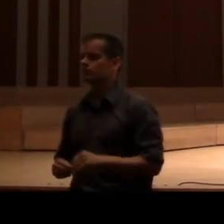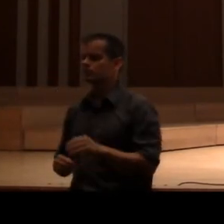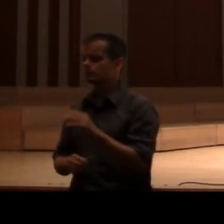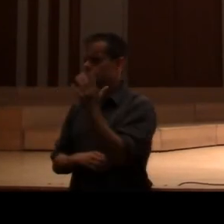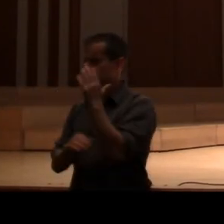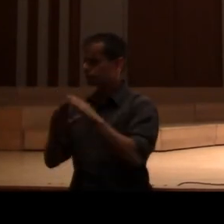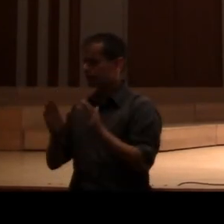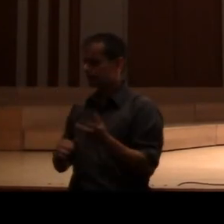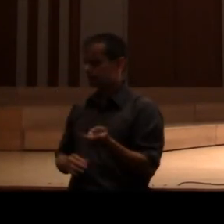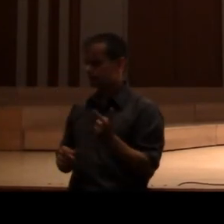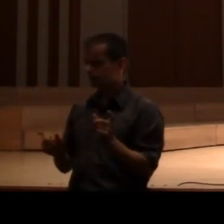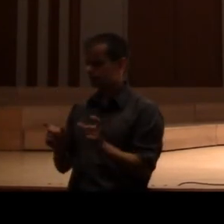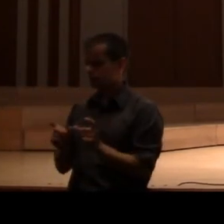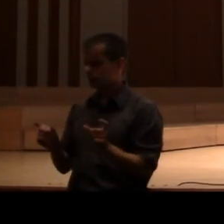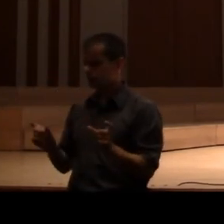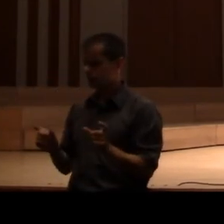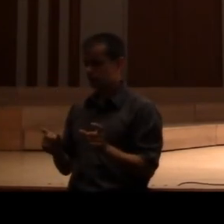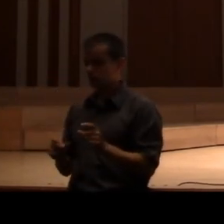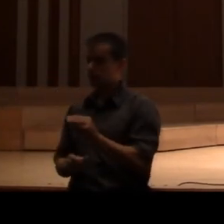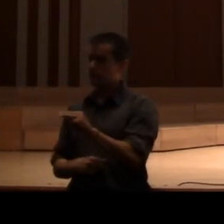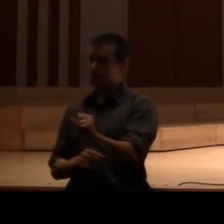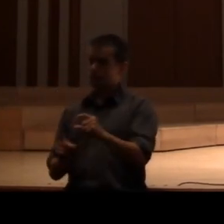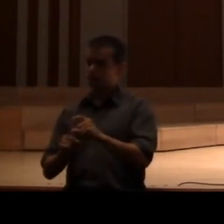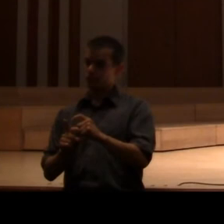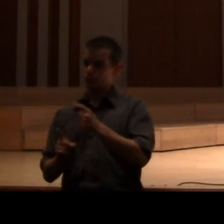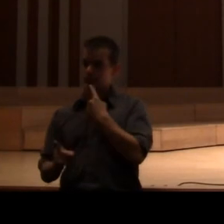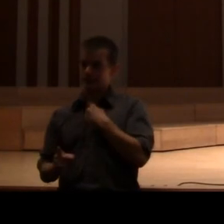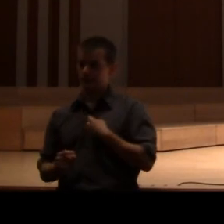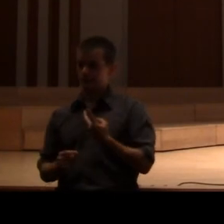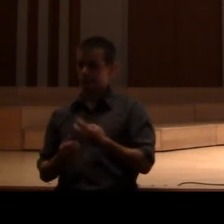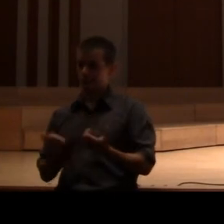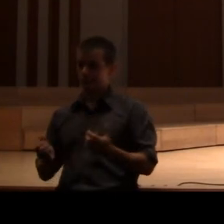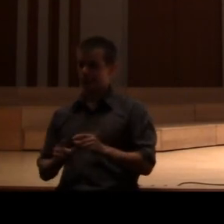Okay. Microsoft Word tells me it's supposed to be two different words.